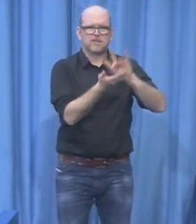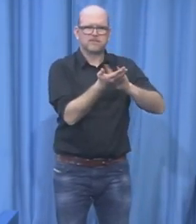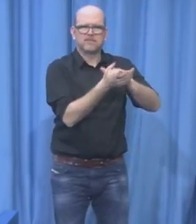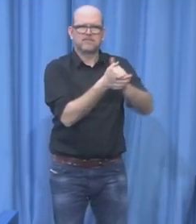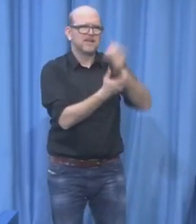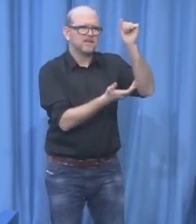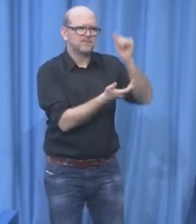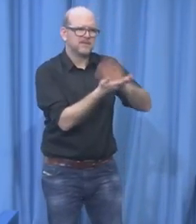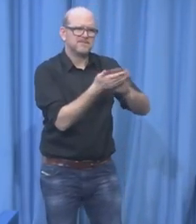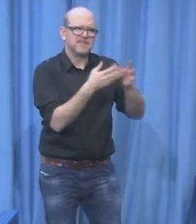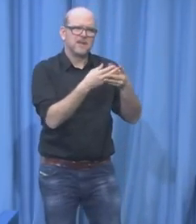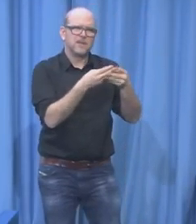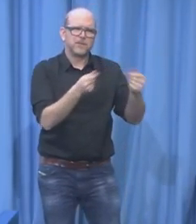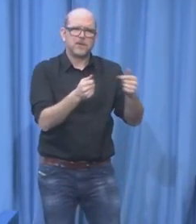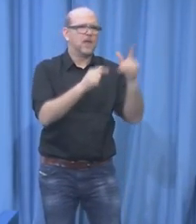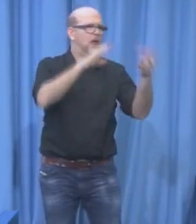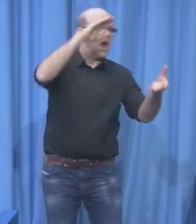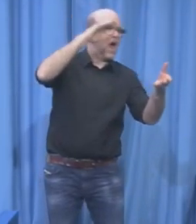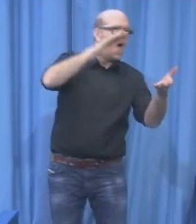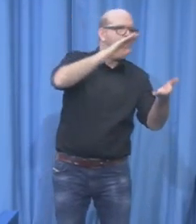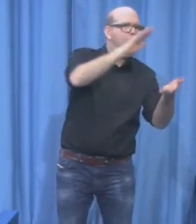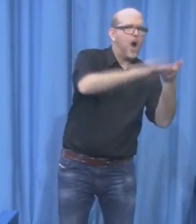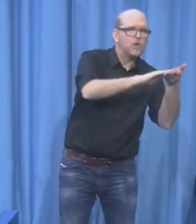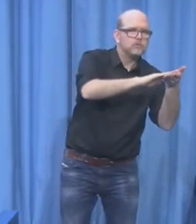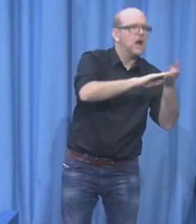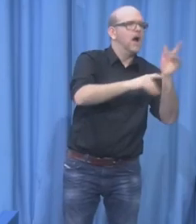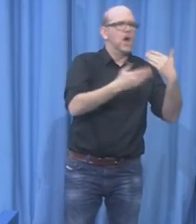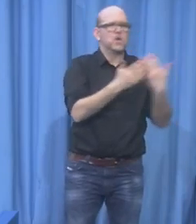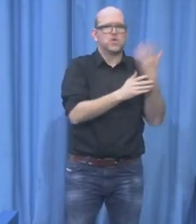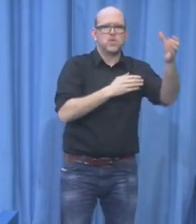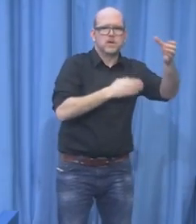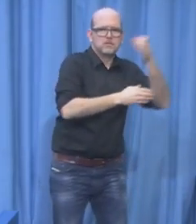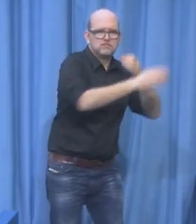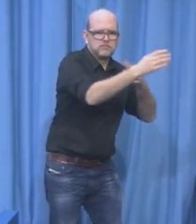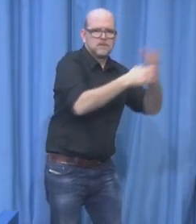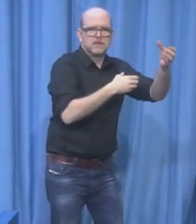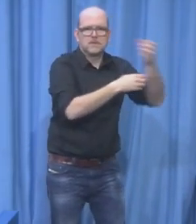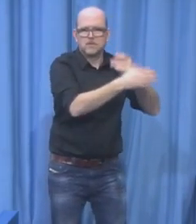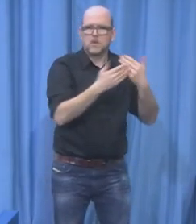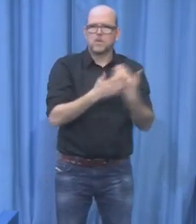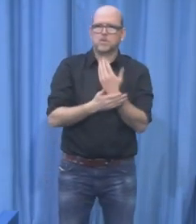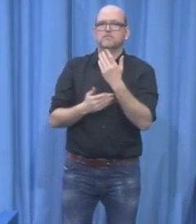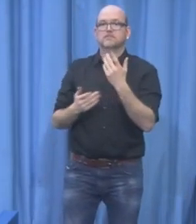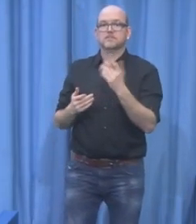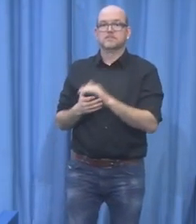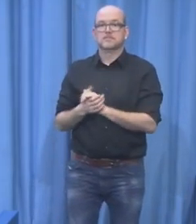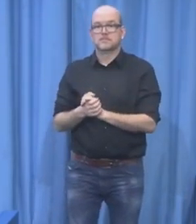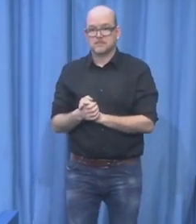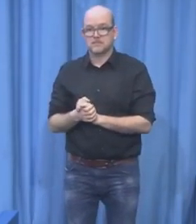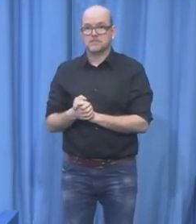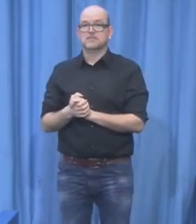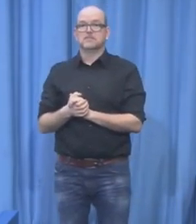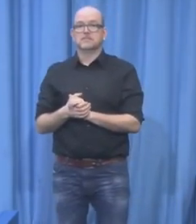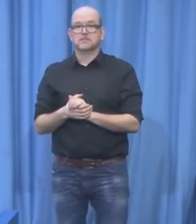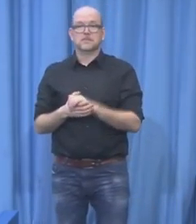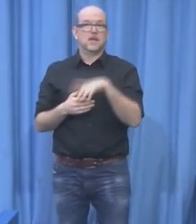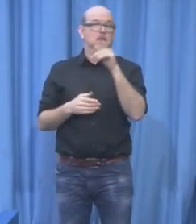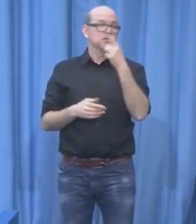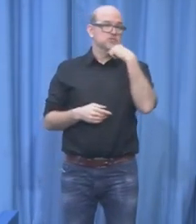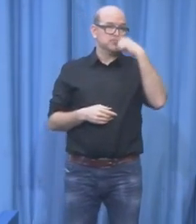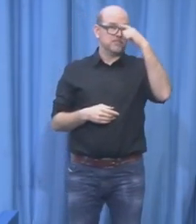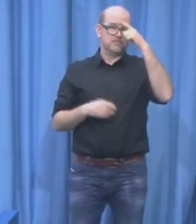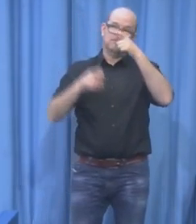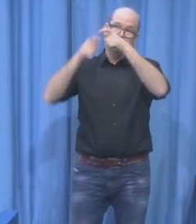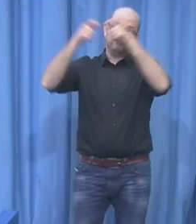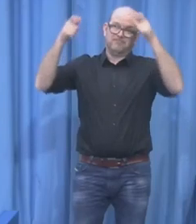which is the Irish regulatory body who inspect hospitals, NIS Hospital is one hospital in the country that never runs out of hand